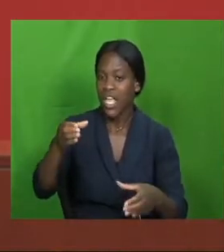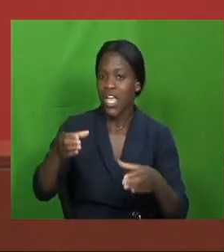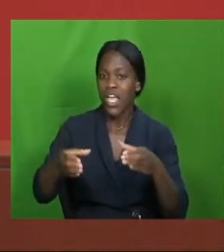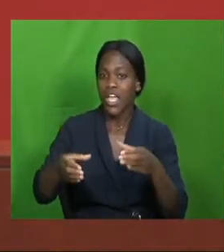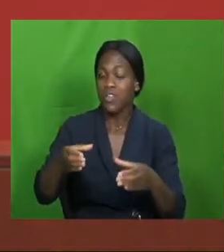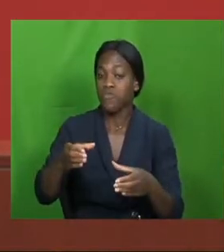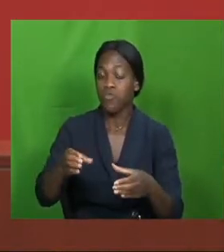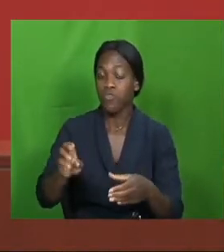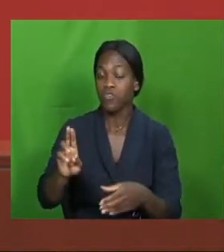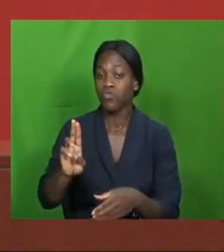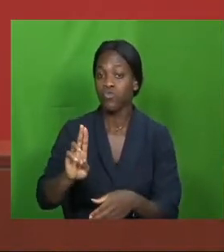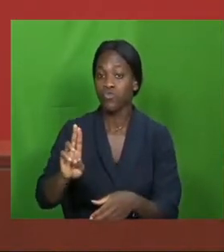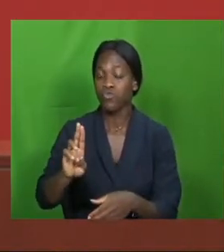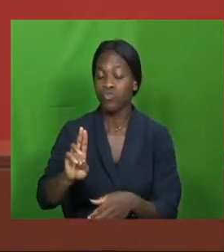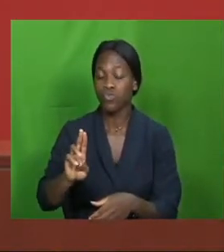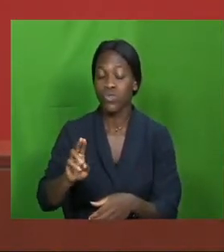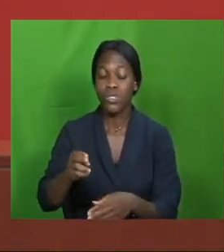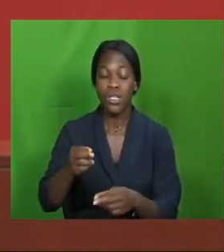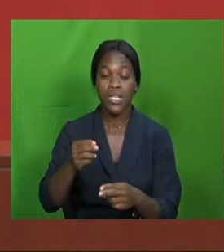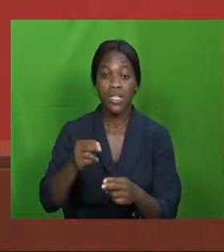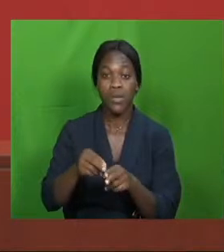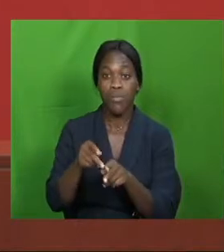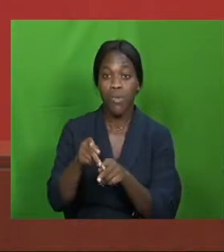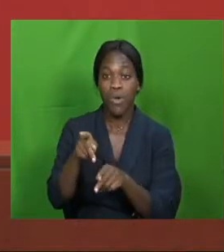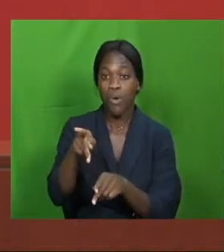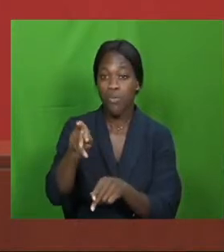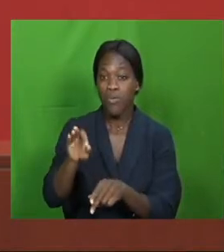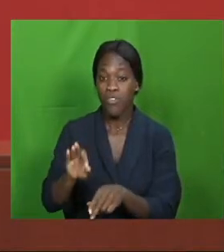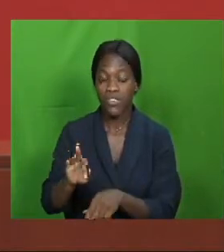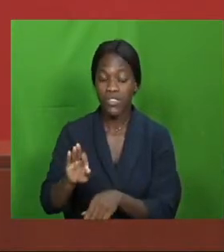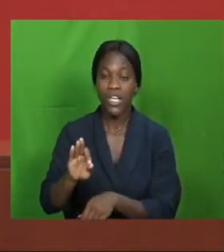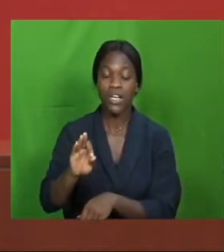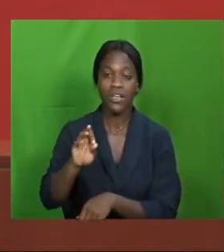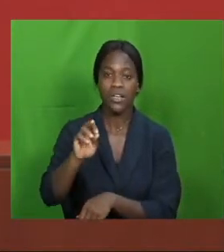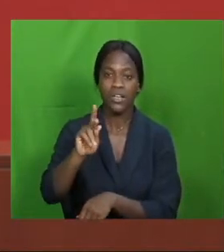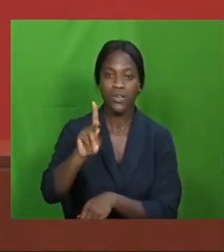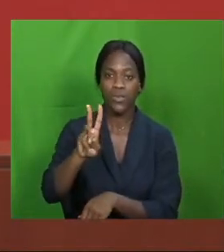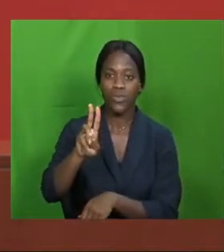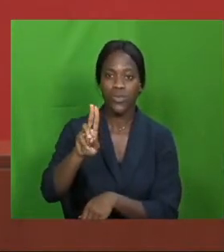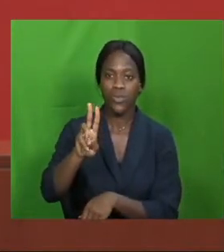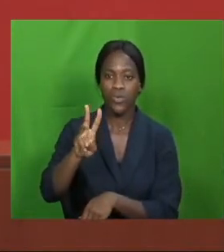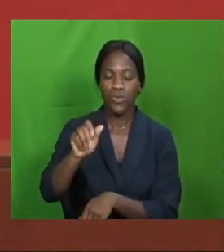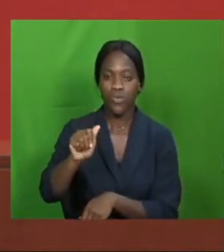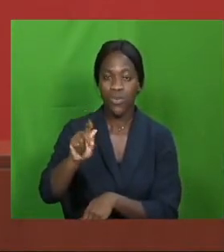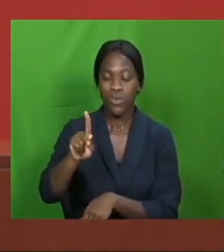Professor Stephen Kweku Asare versus the Attorney General and 3 others.